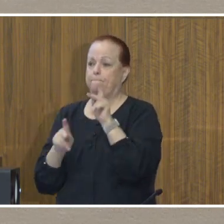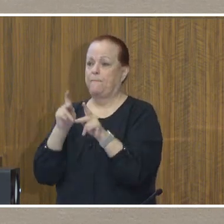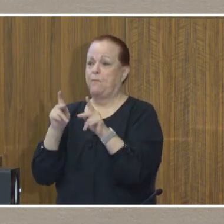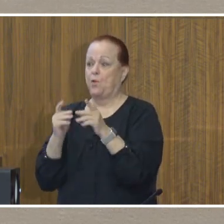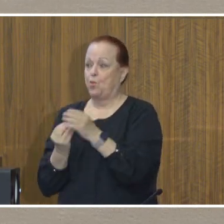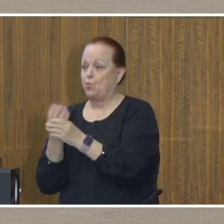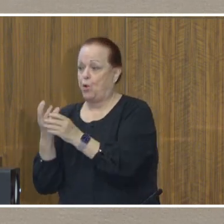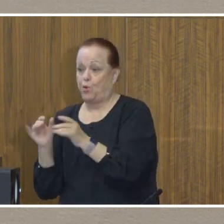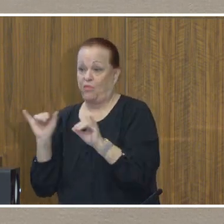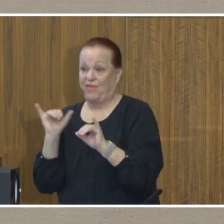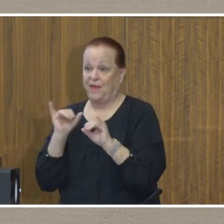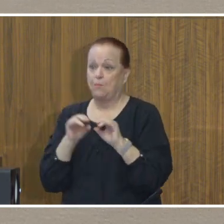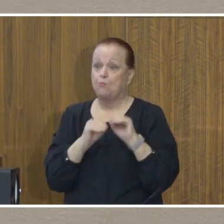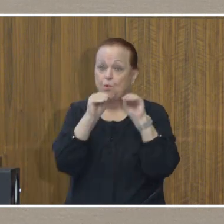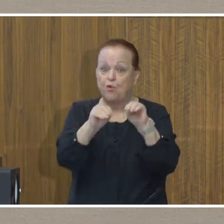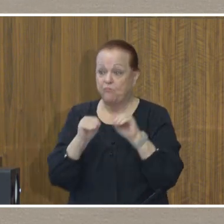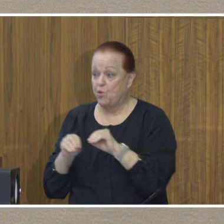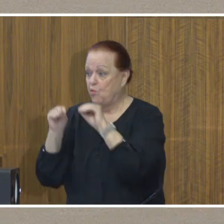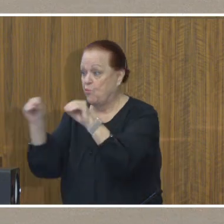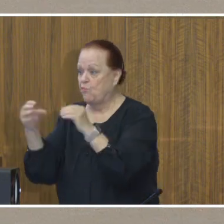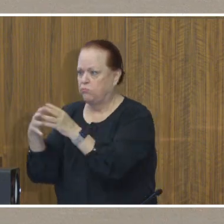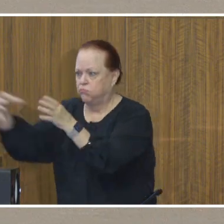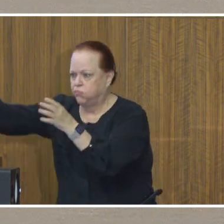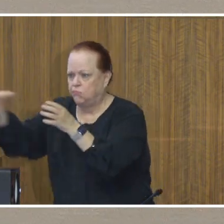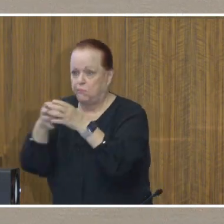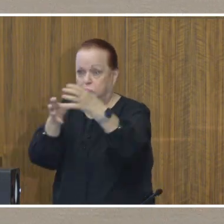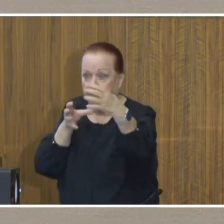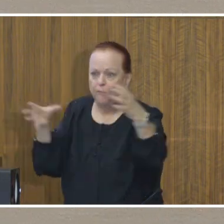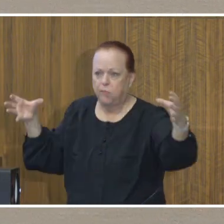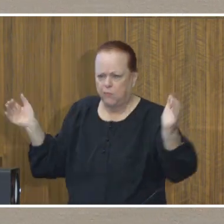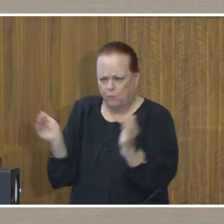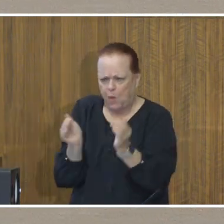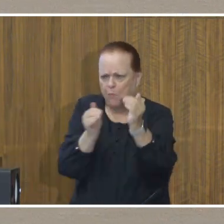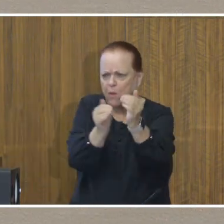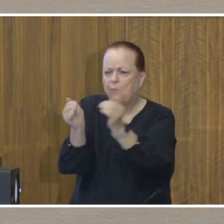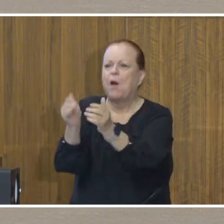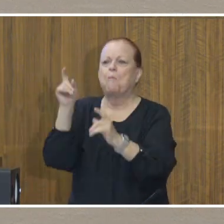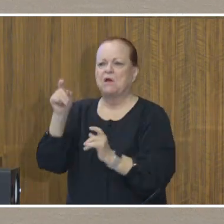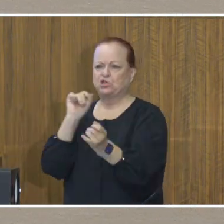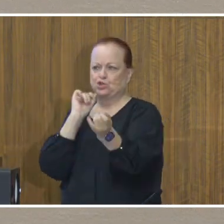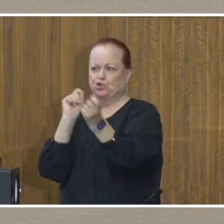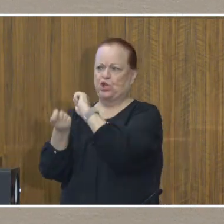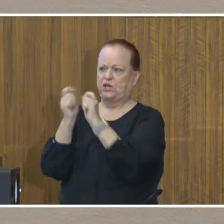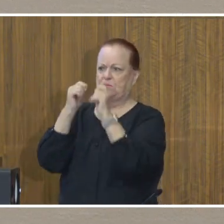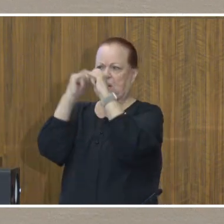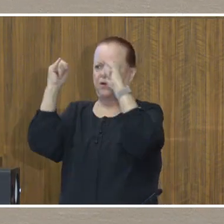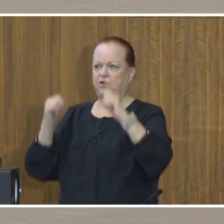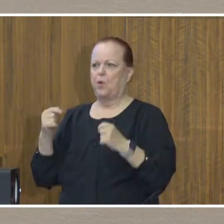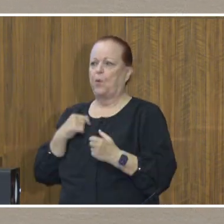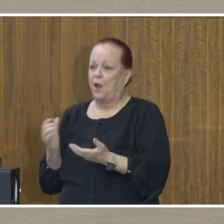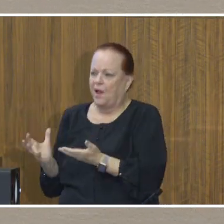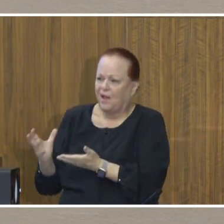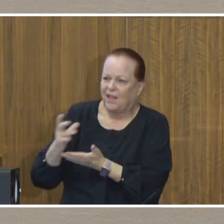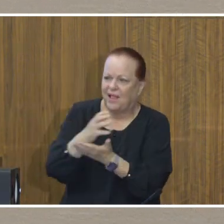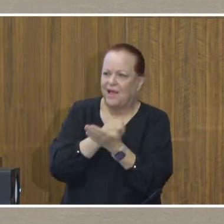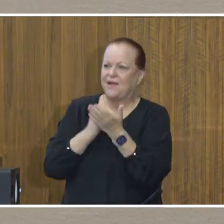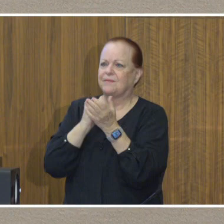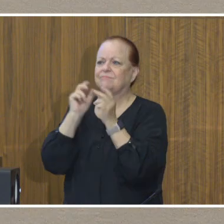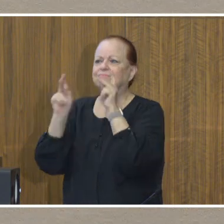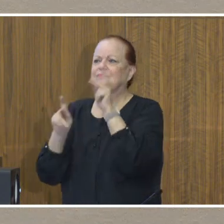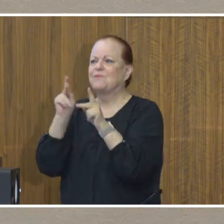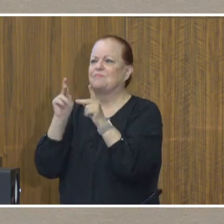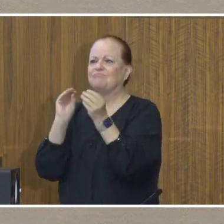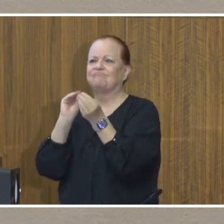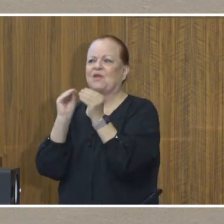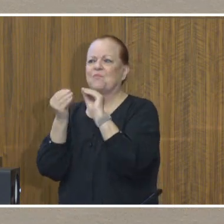So as you all might know, we did a lot of census collecting over the last year, and that data has